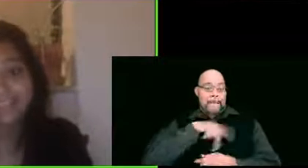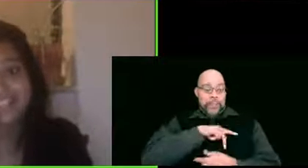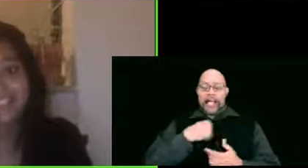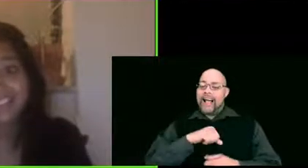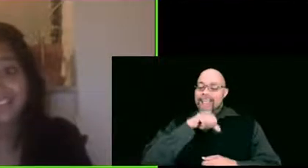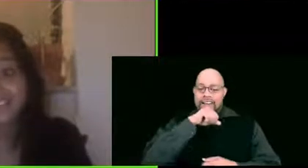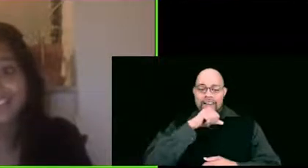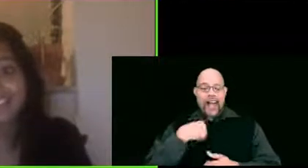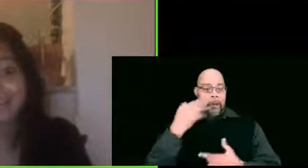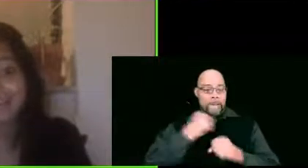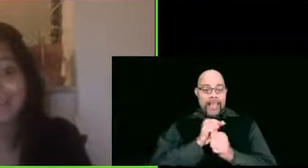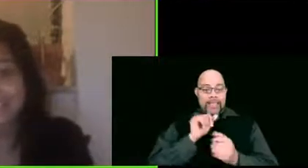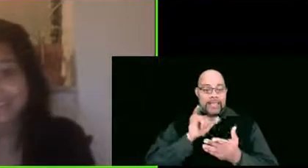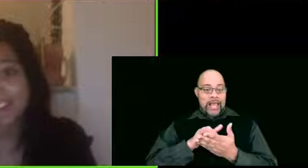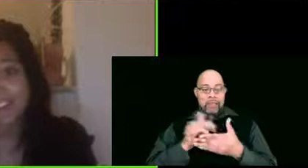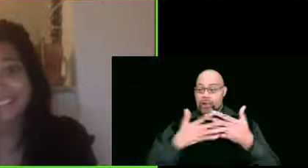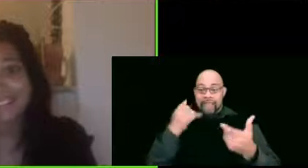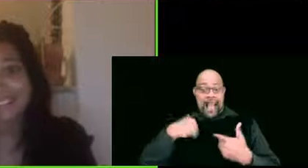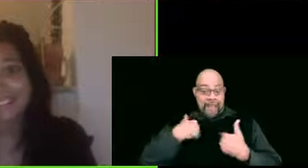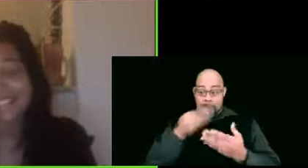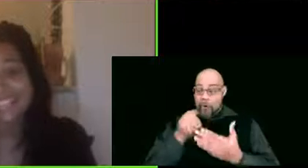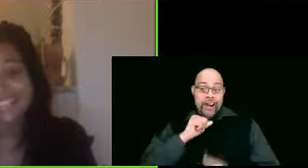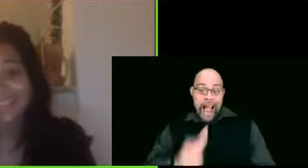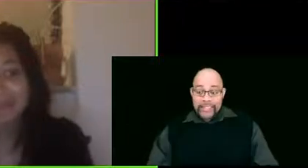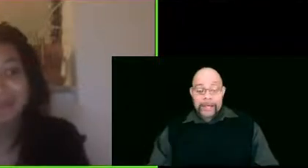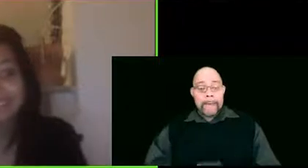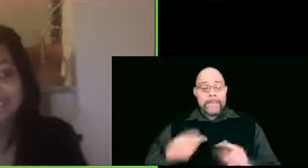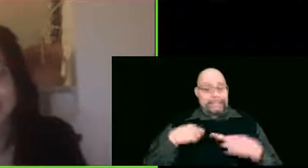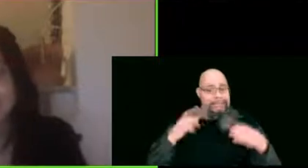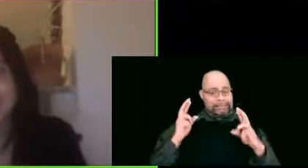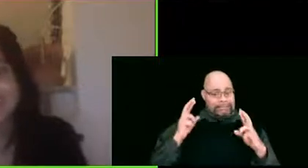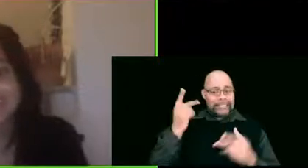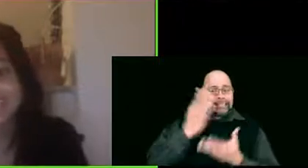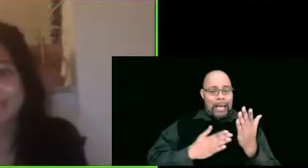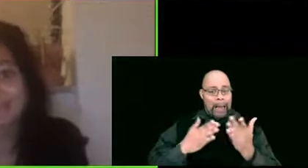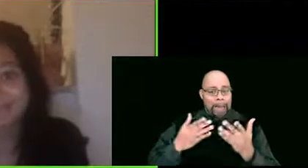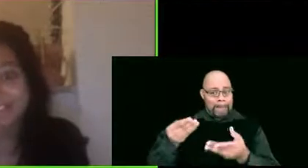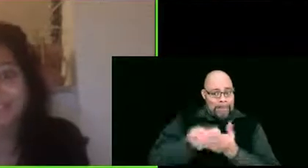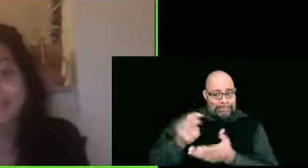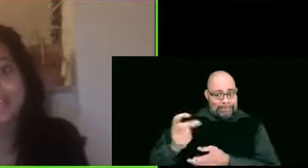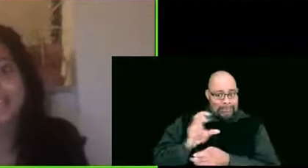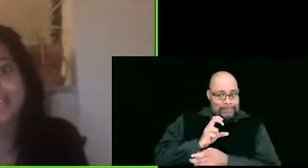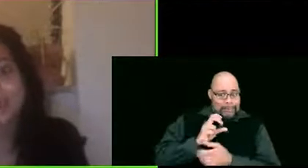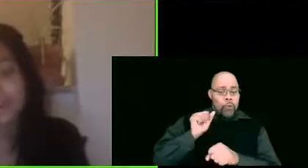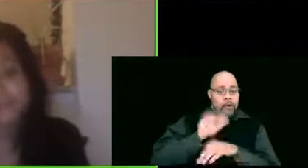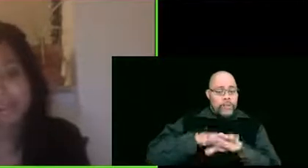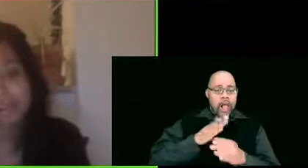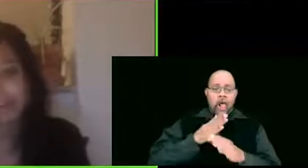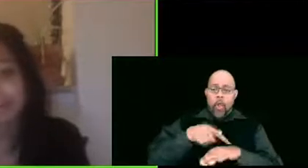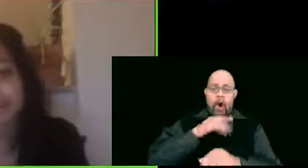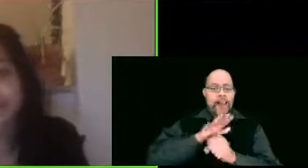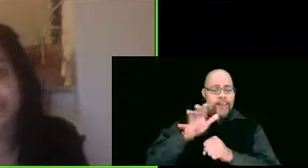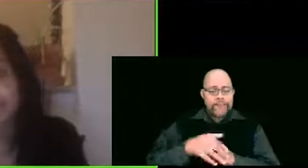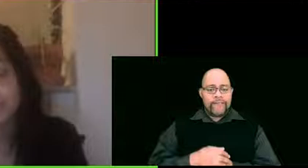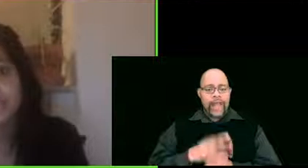I personally love, and I'm going to make them regardless of if I have funding, but cross my fingers that some comes through. But you work on them over